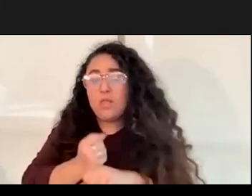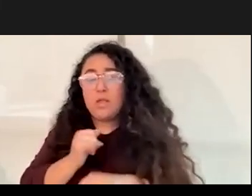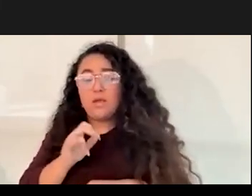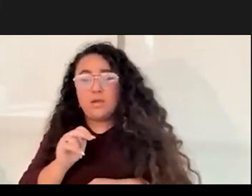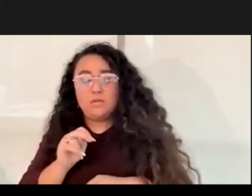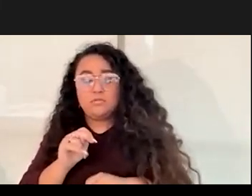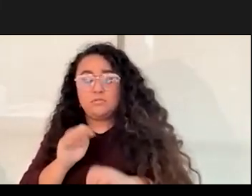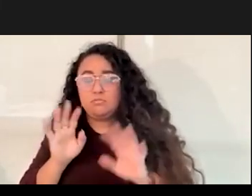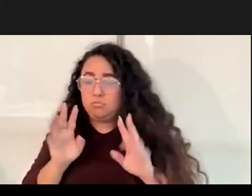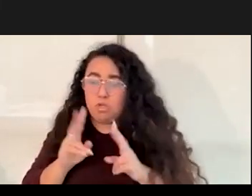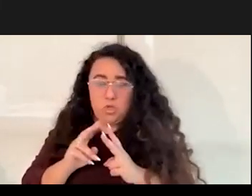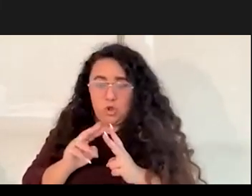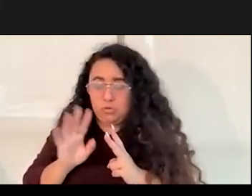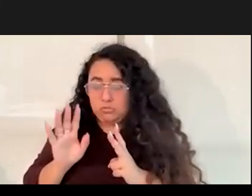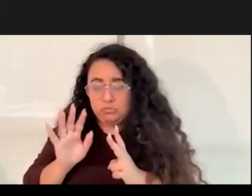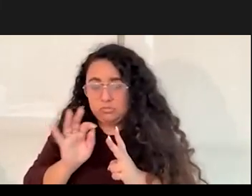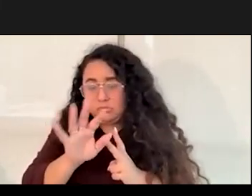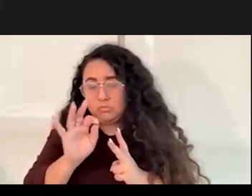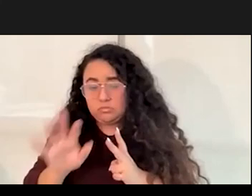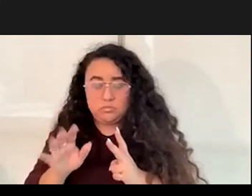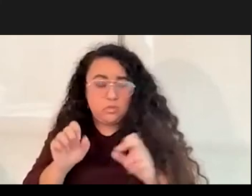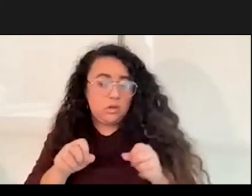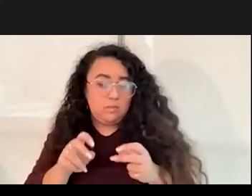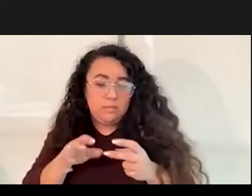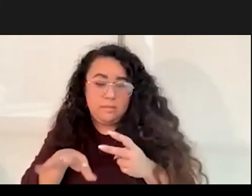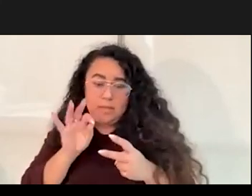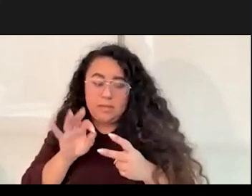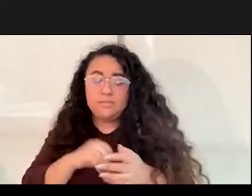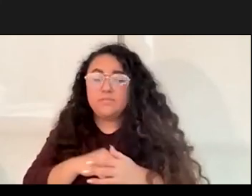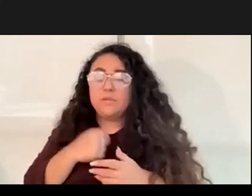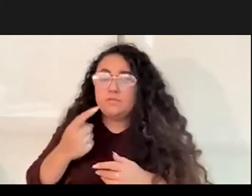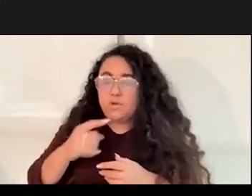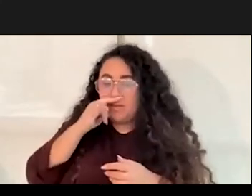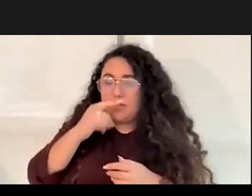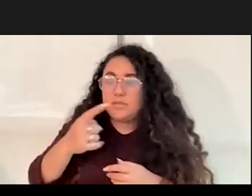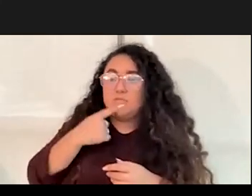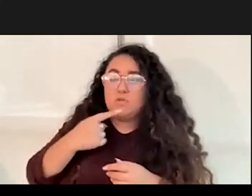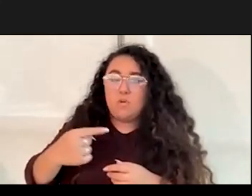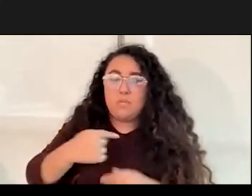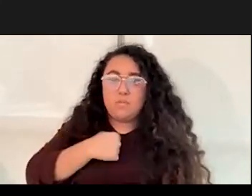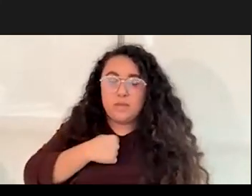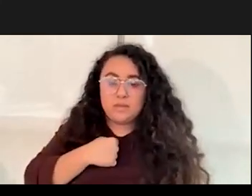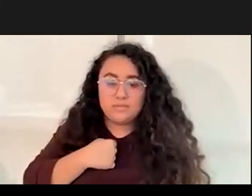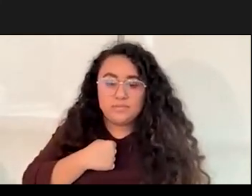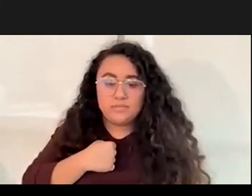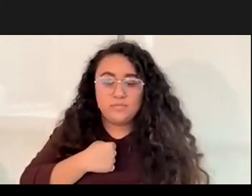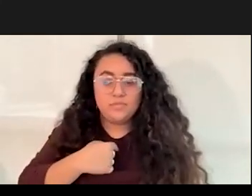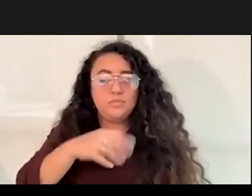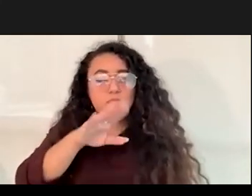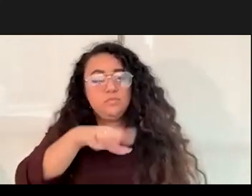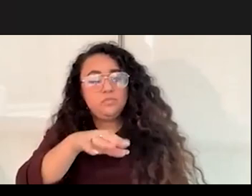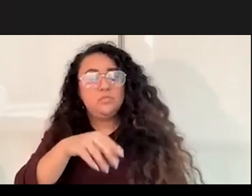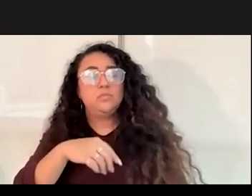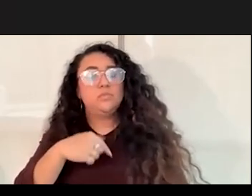the conversation. But, you know, I've also talked to kids who said to me that, yo, Hall, this is all I wanted to